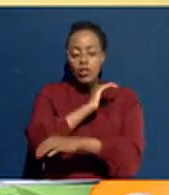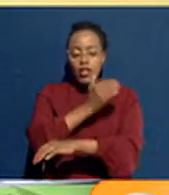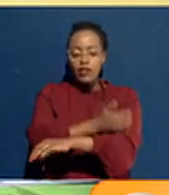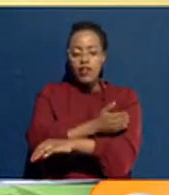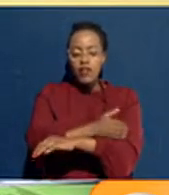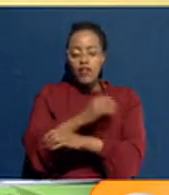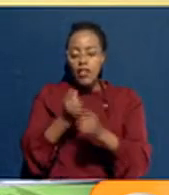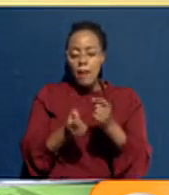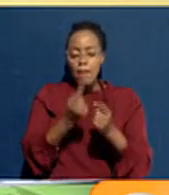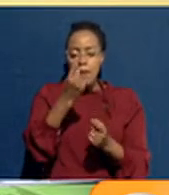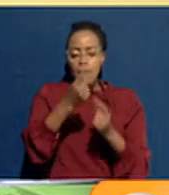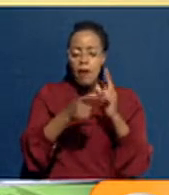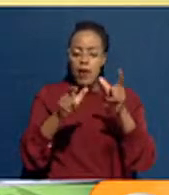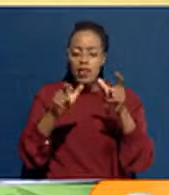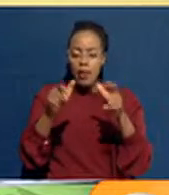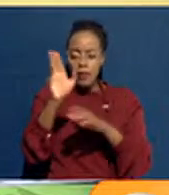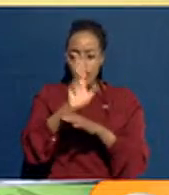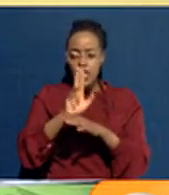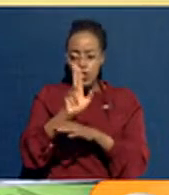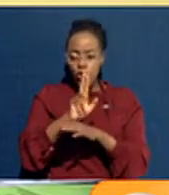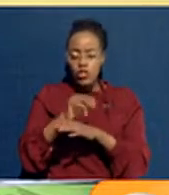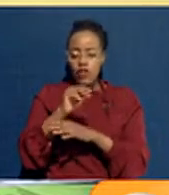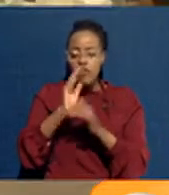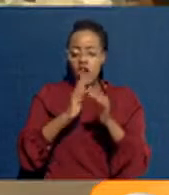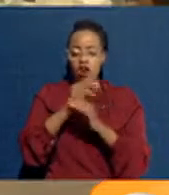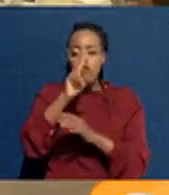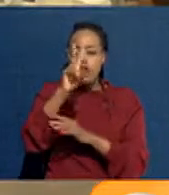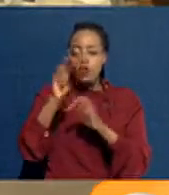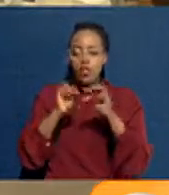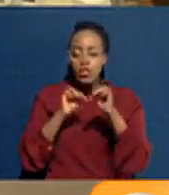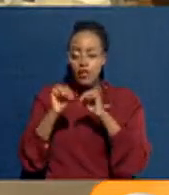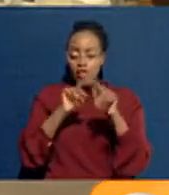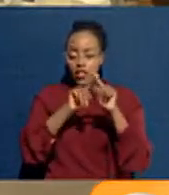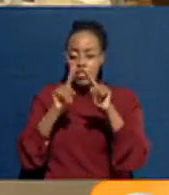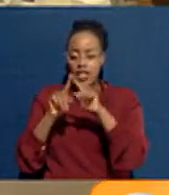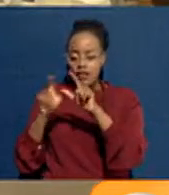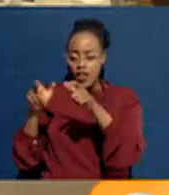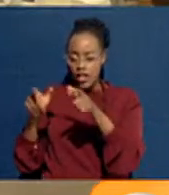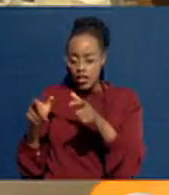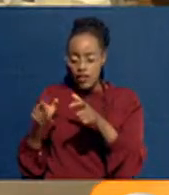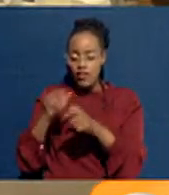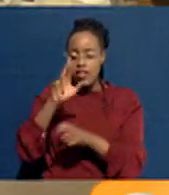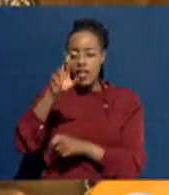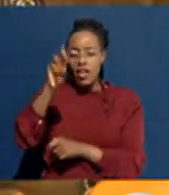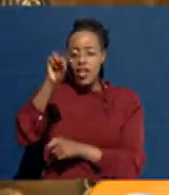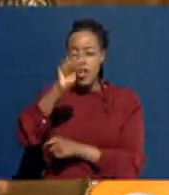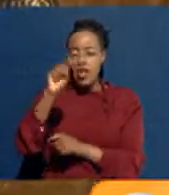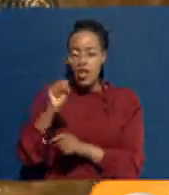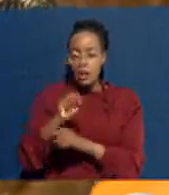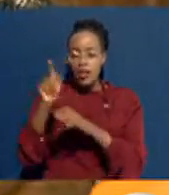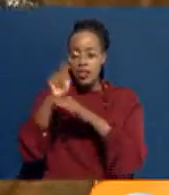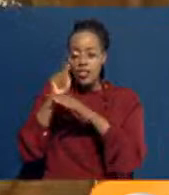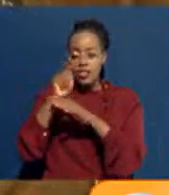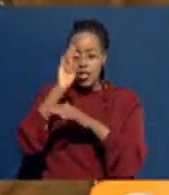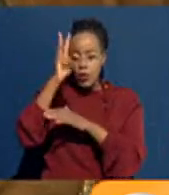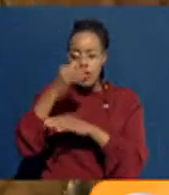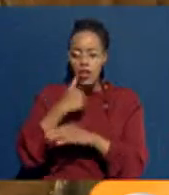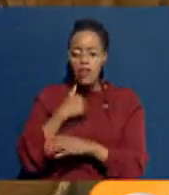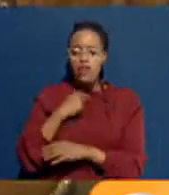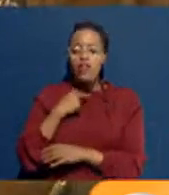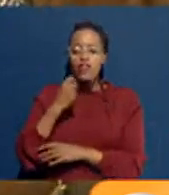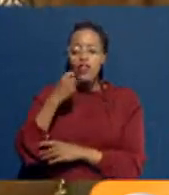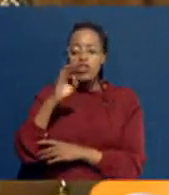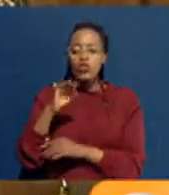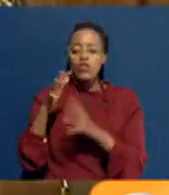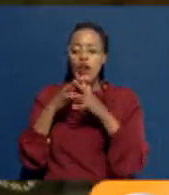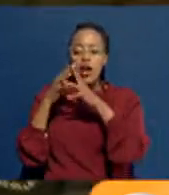emerging trends in media consumption. Over 20 managers heading the various radio stations under Royal Media Services will be trained by the Voice of America,